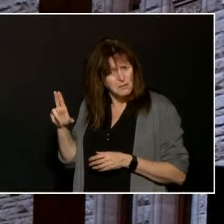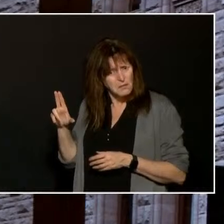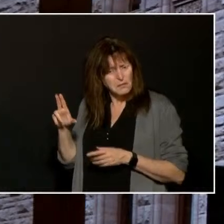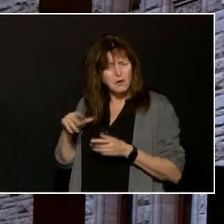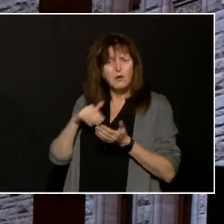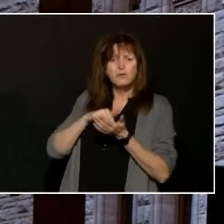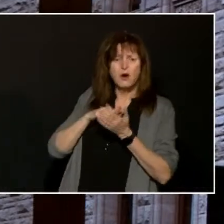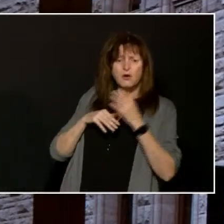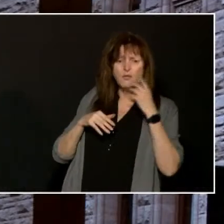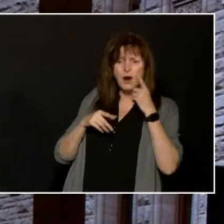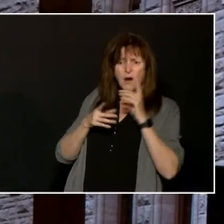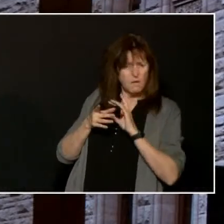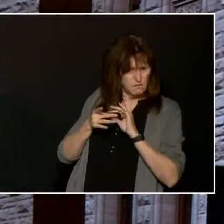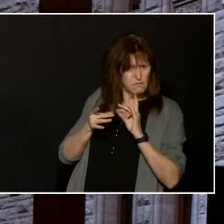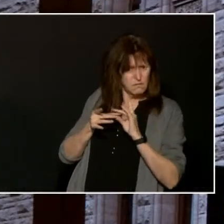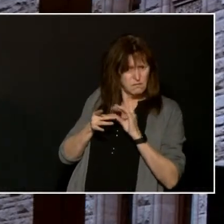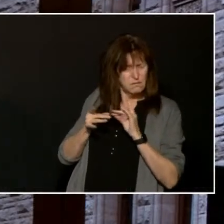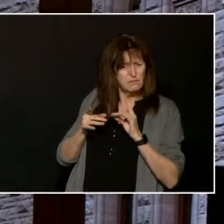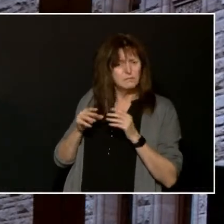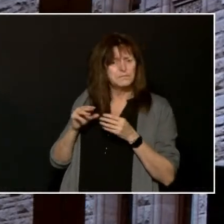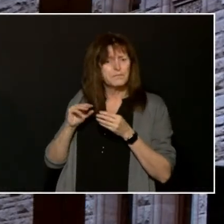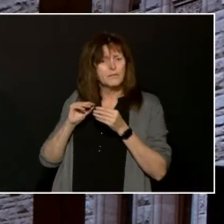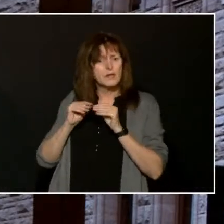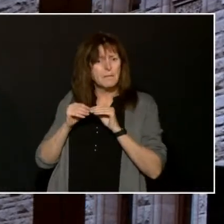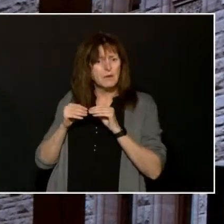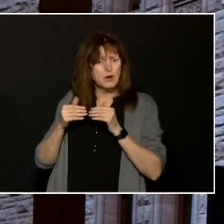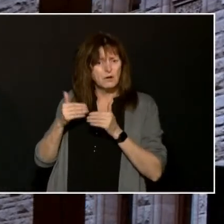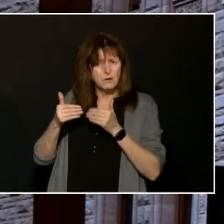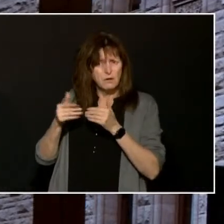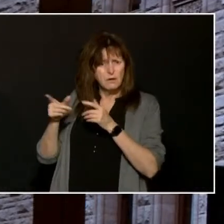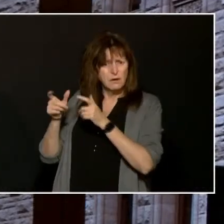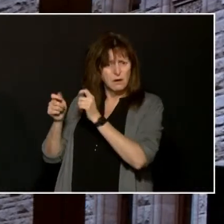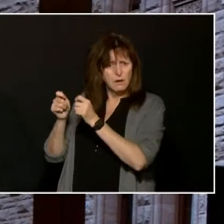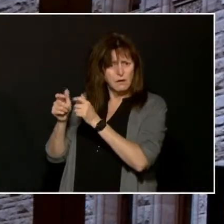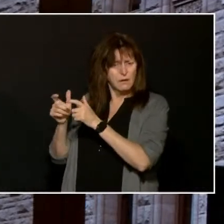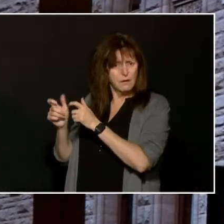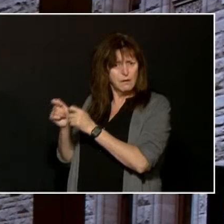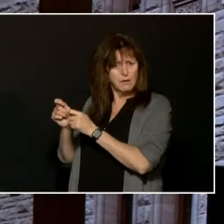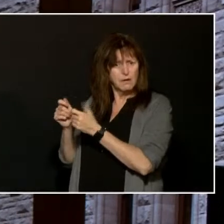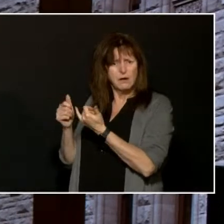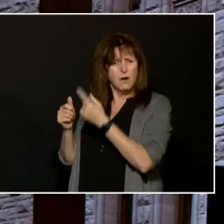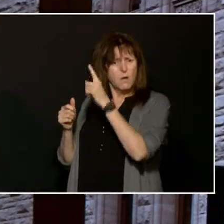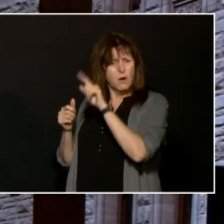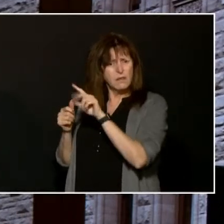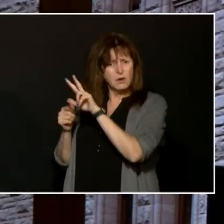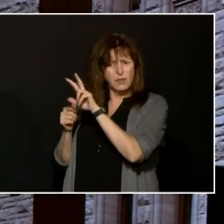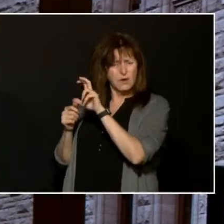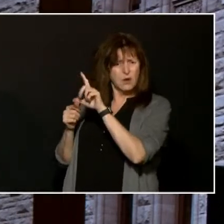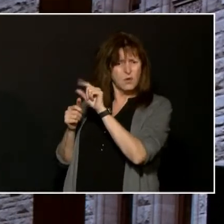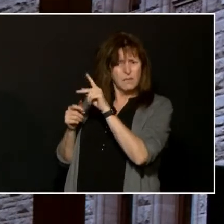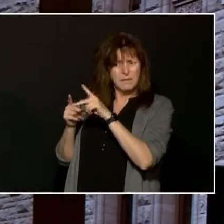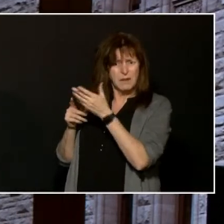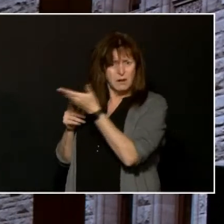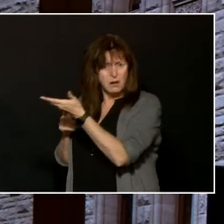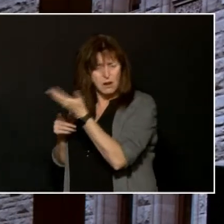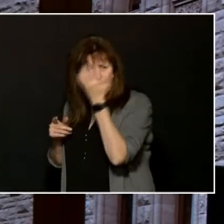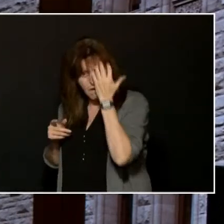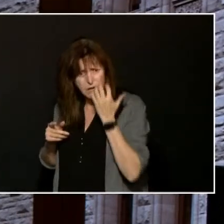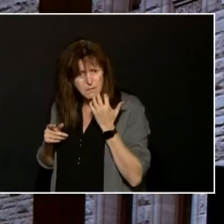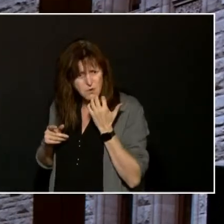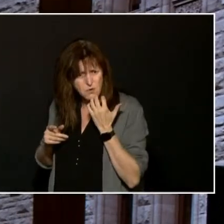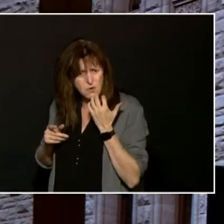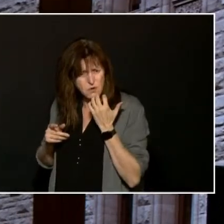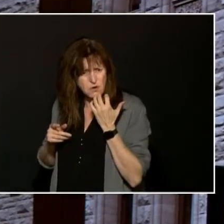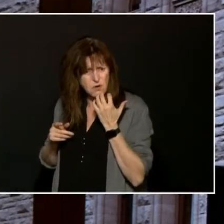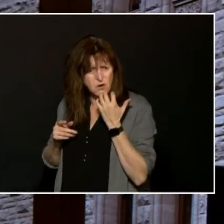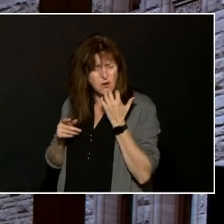will shift and change as we go forward. Today we have 1,320 people in hospital and